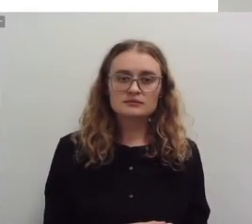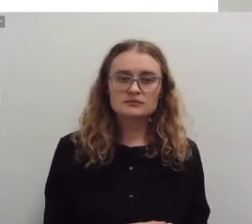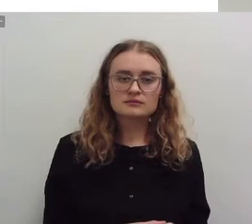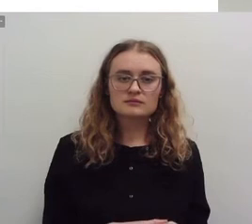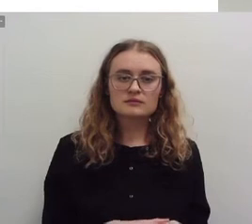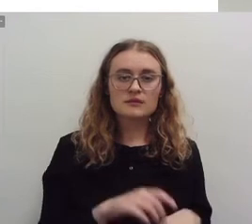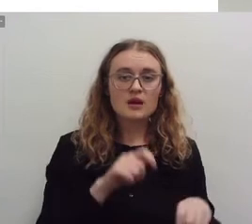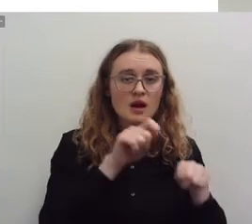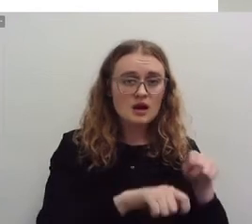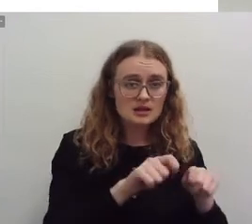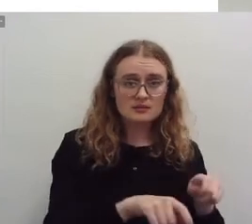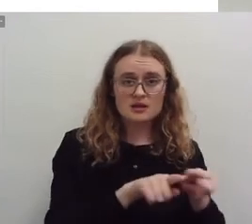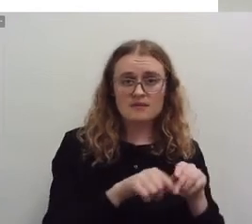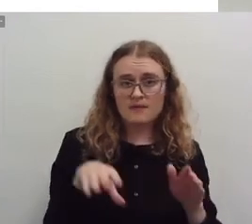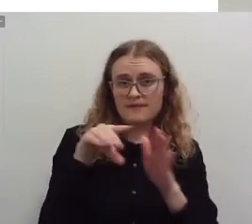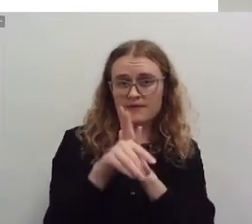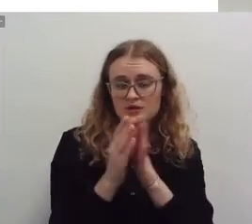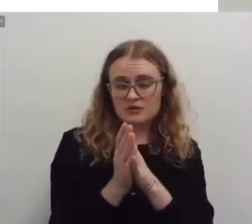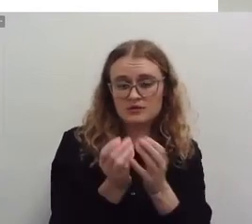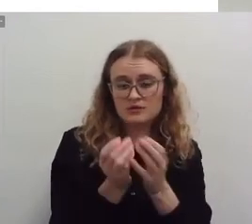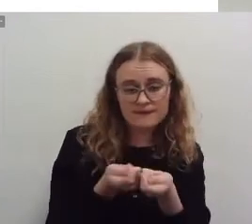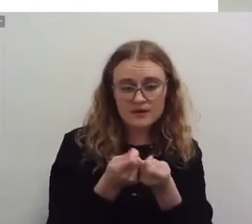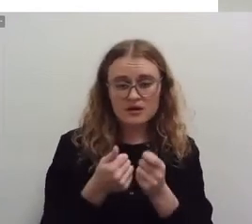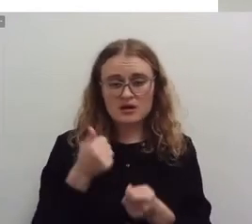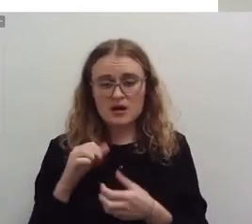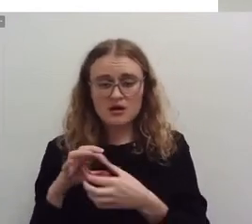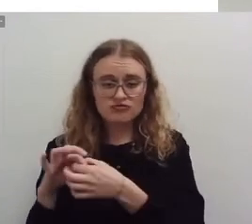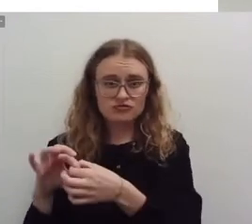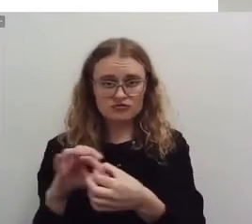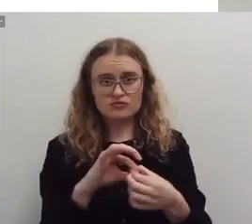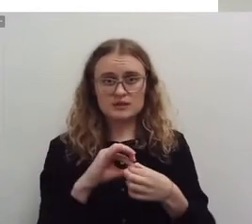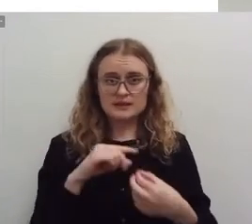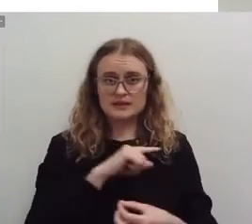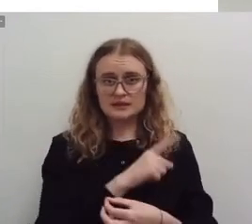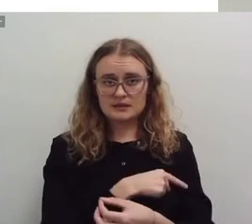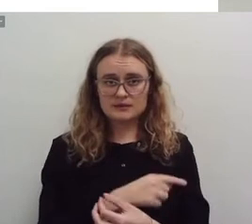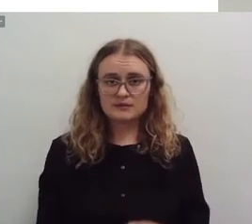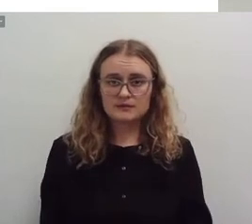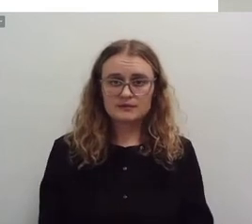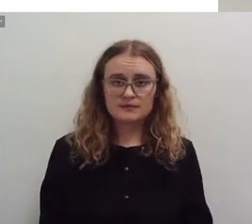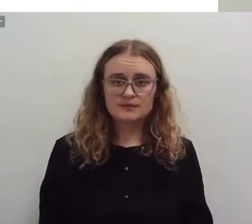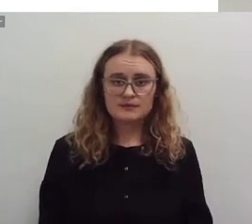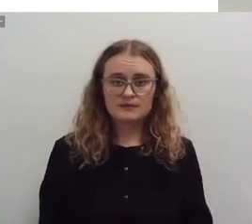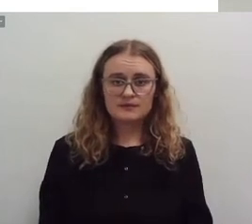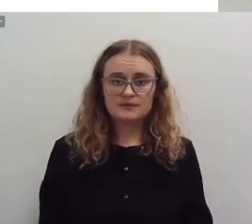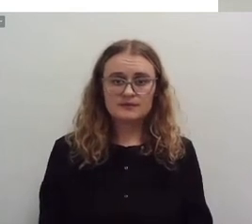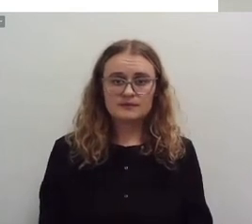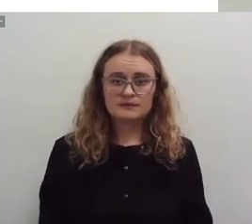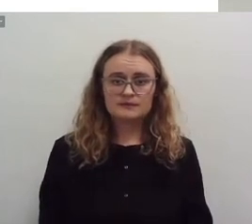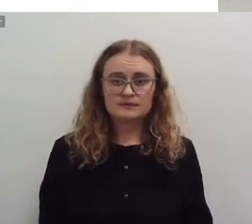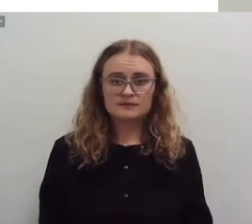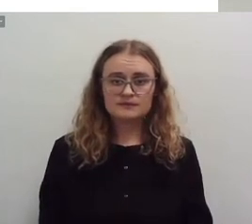Thank you. I think this also can bring all our minds back to our previous keynote speaker, Sigrun